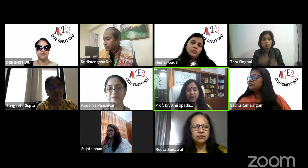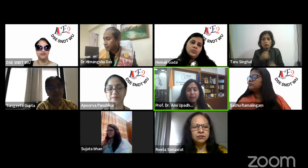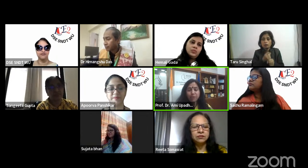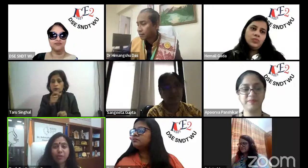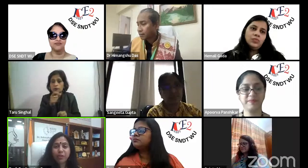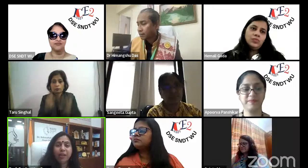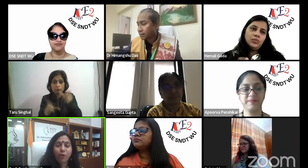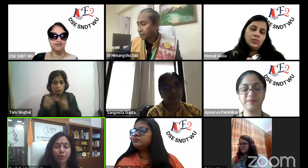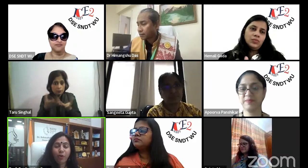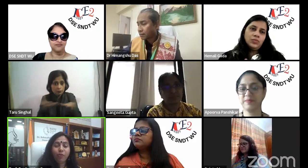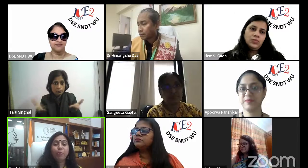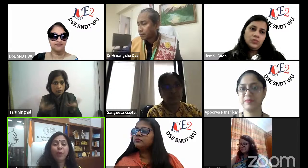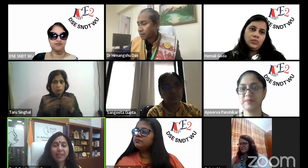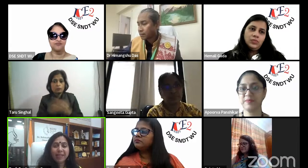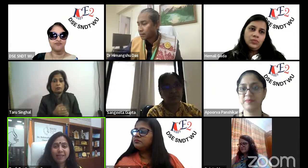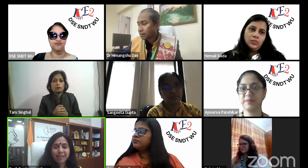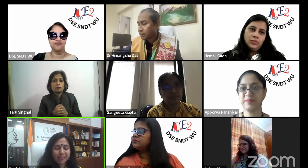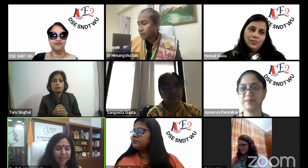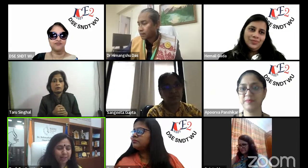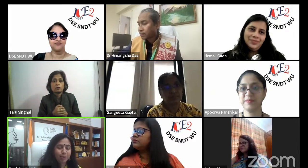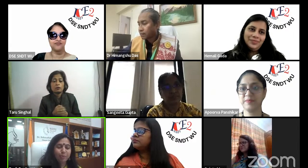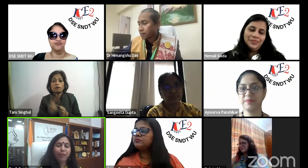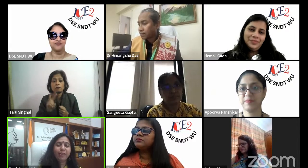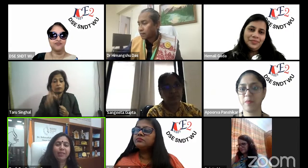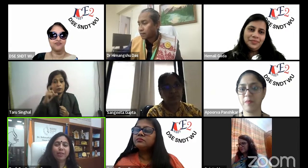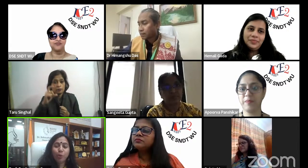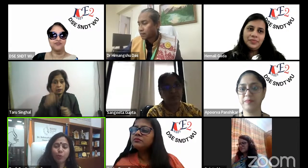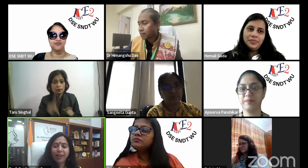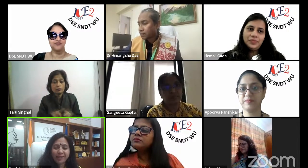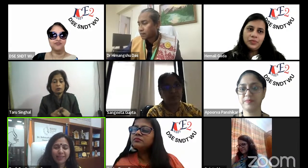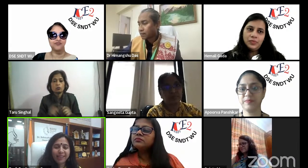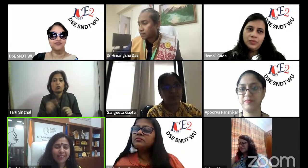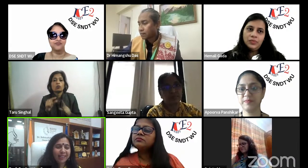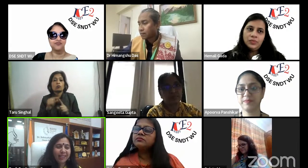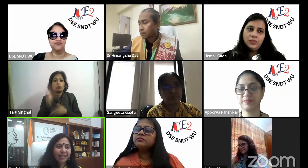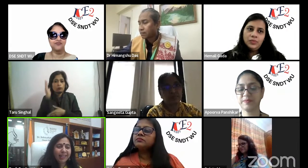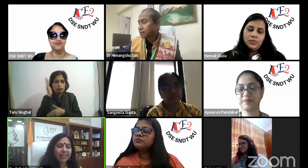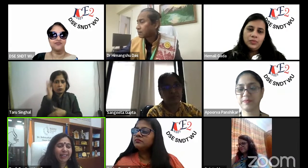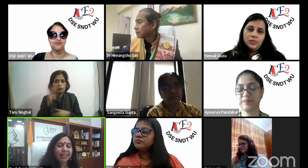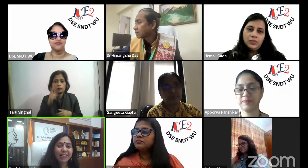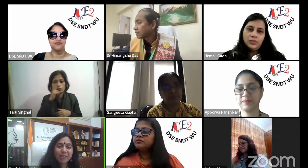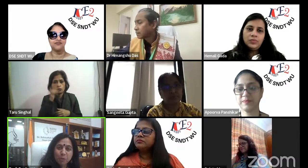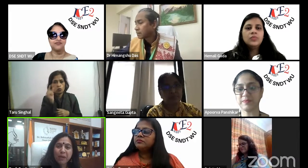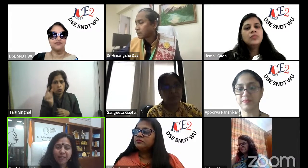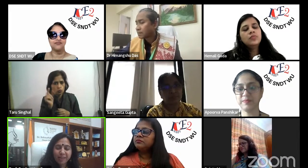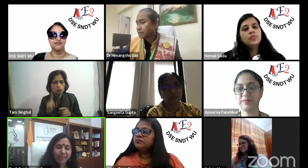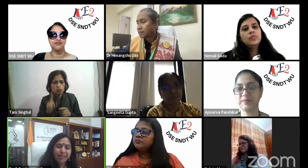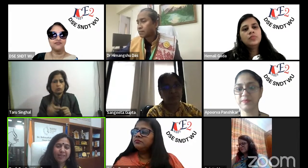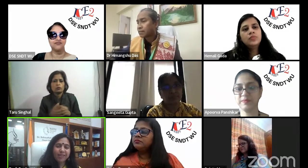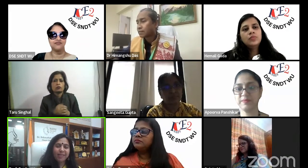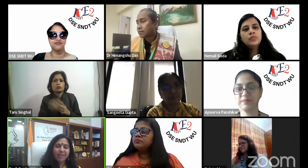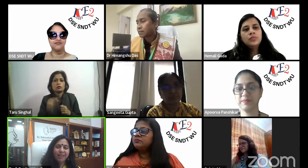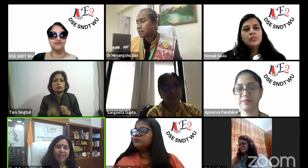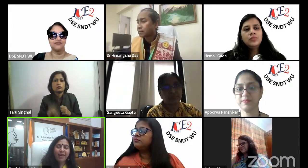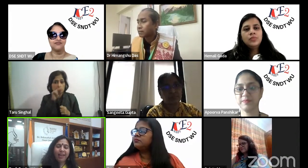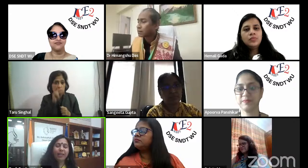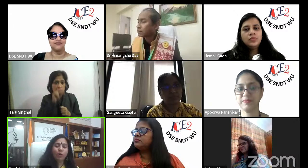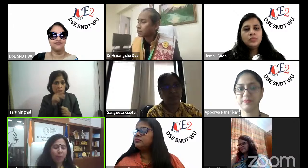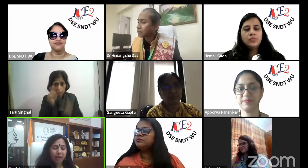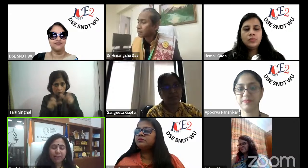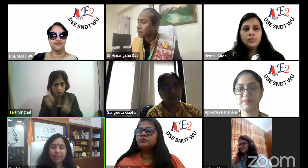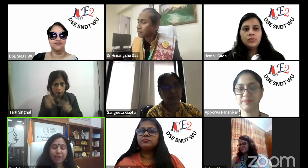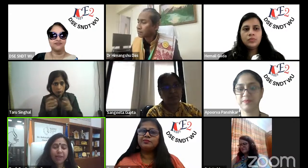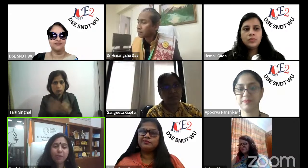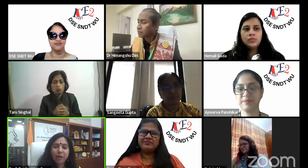in absentia, or Honorable Vice Chancellor, Professor Ujjwala ji, the speakers